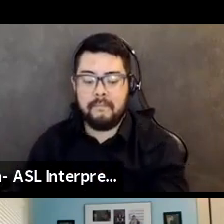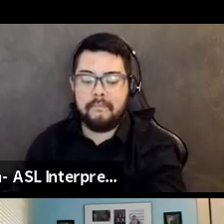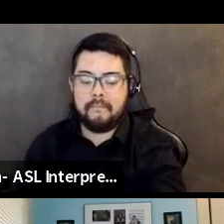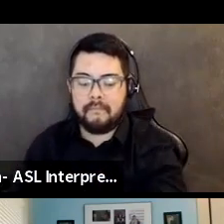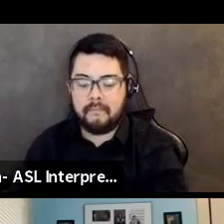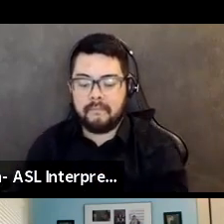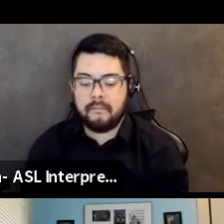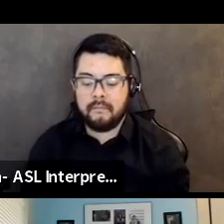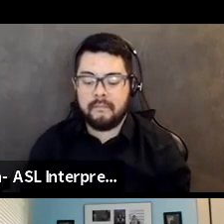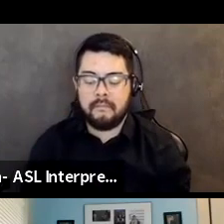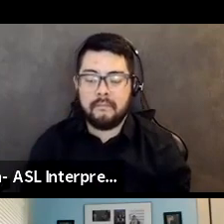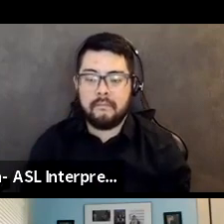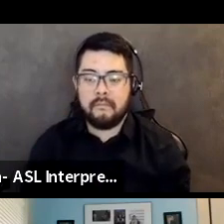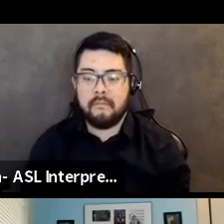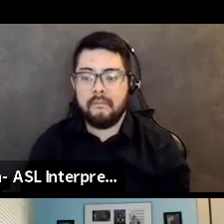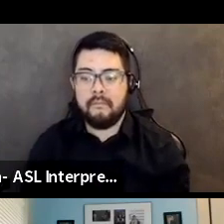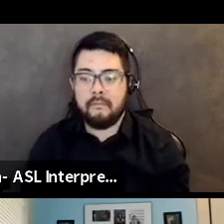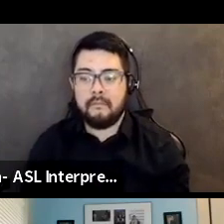community